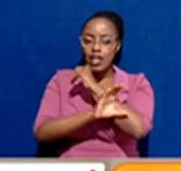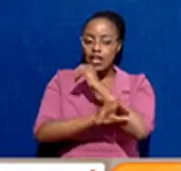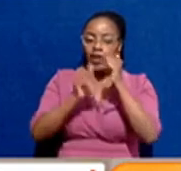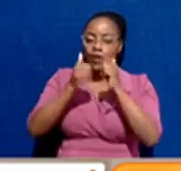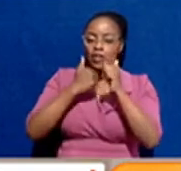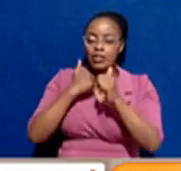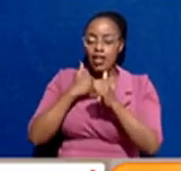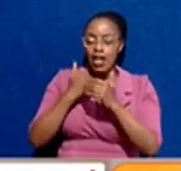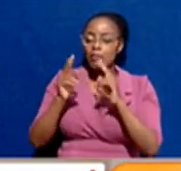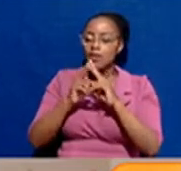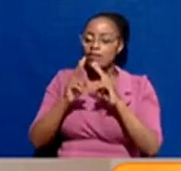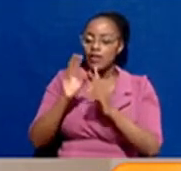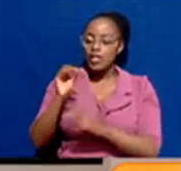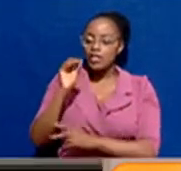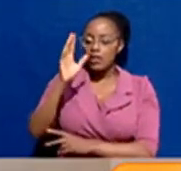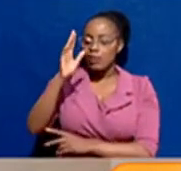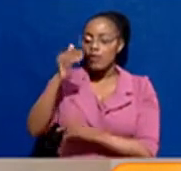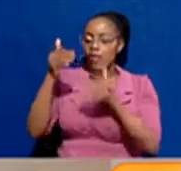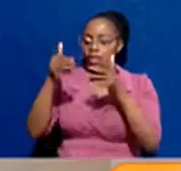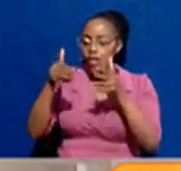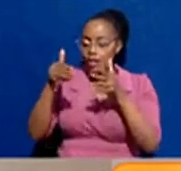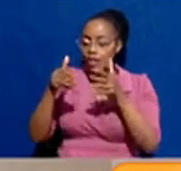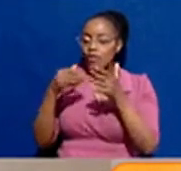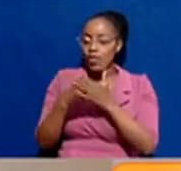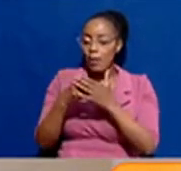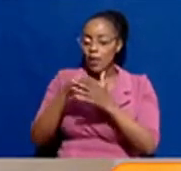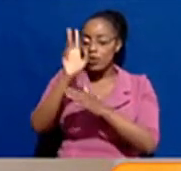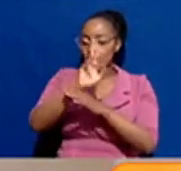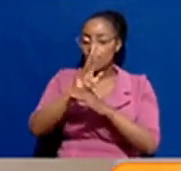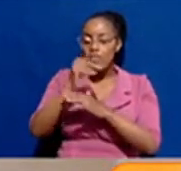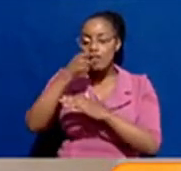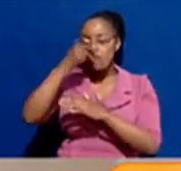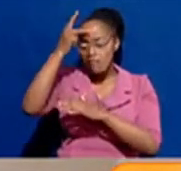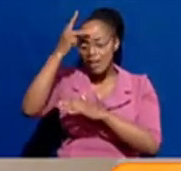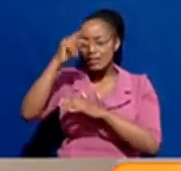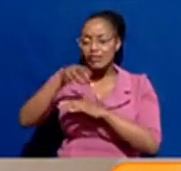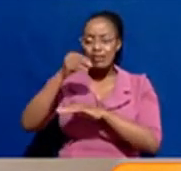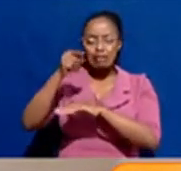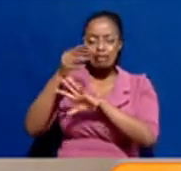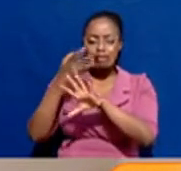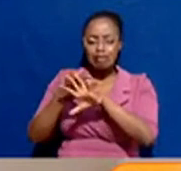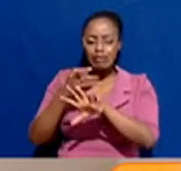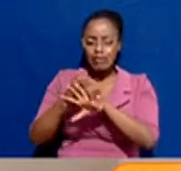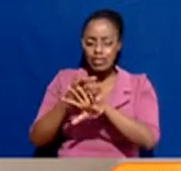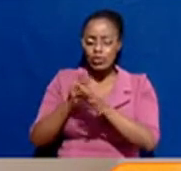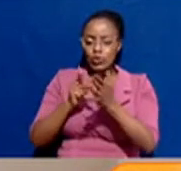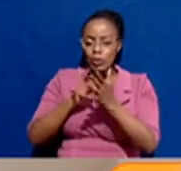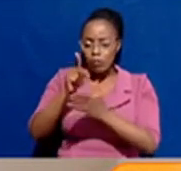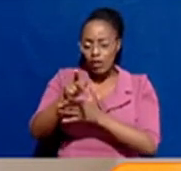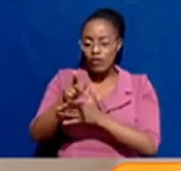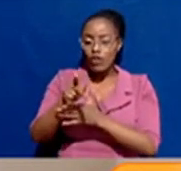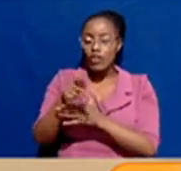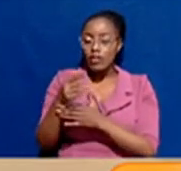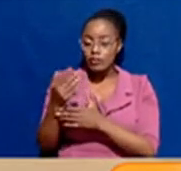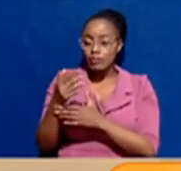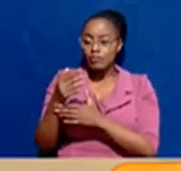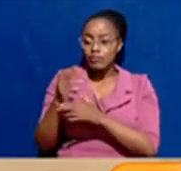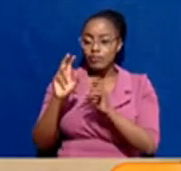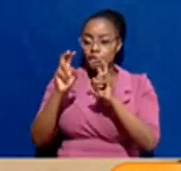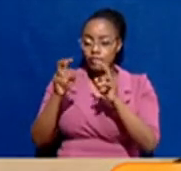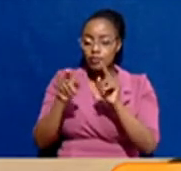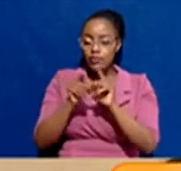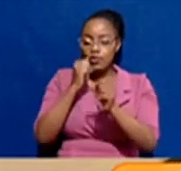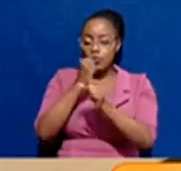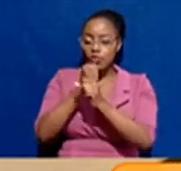rate has become expensive in terms of the currency. So parents are finding it difficult to be able to educate their kids in traditional destinations. We are